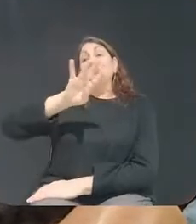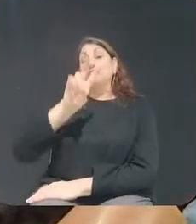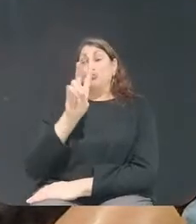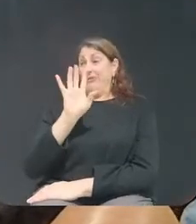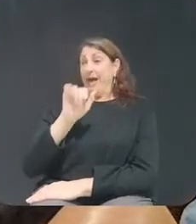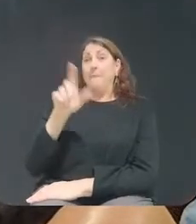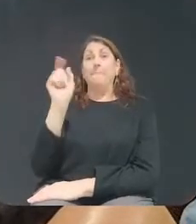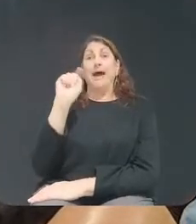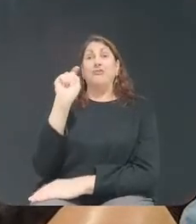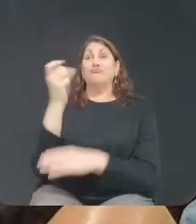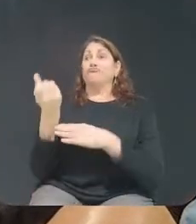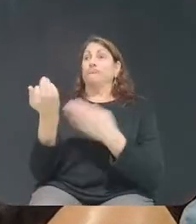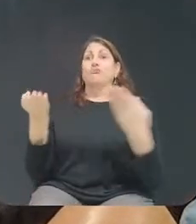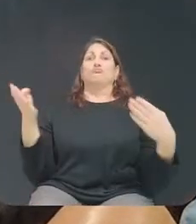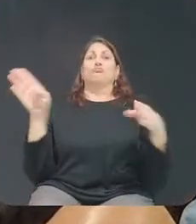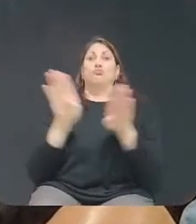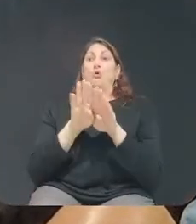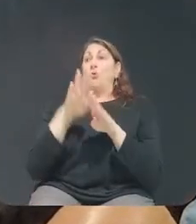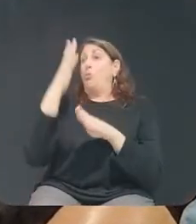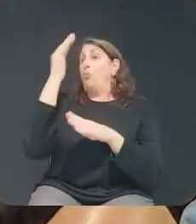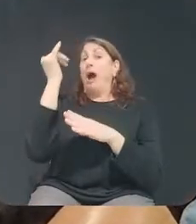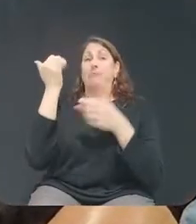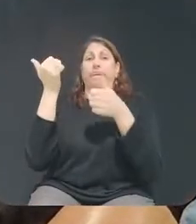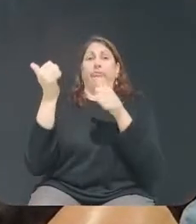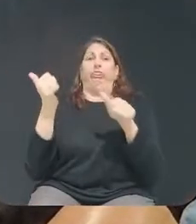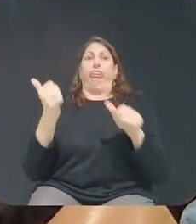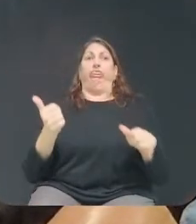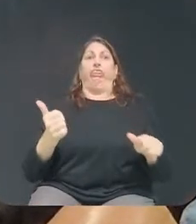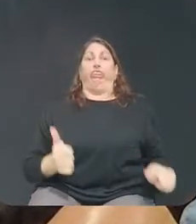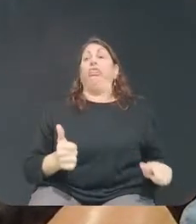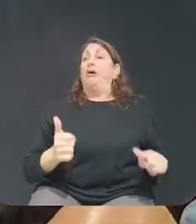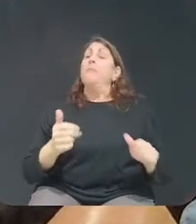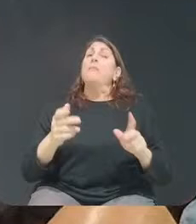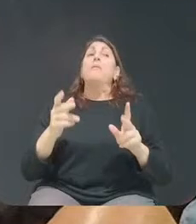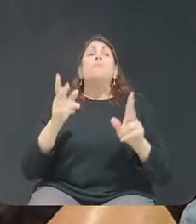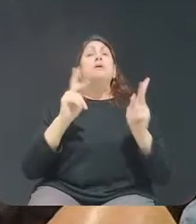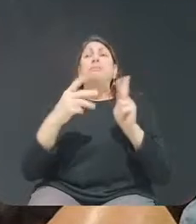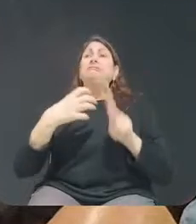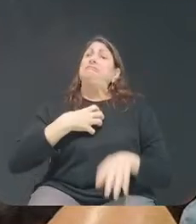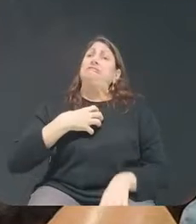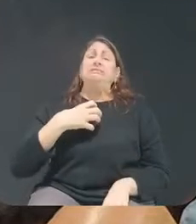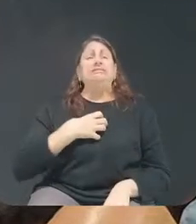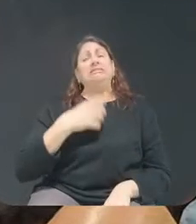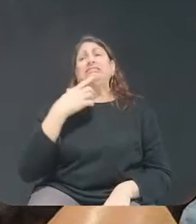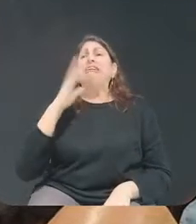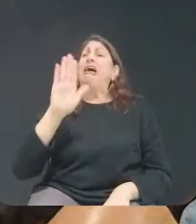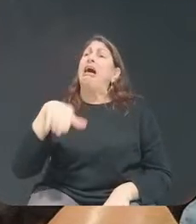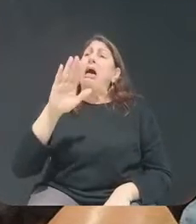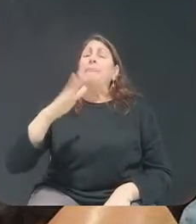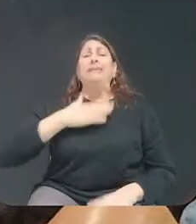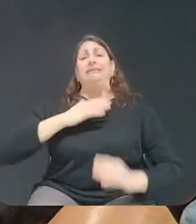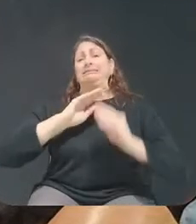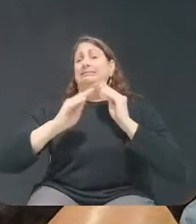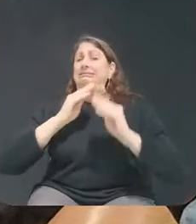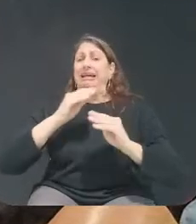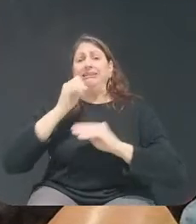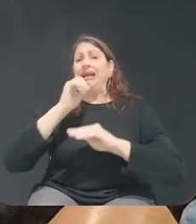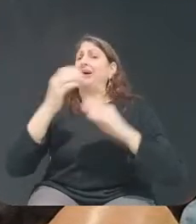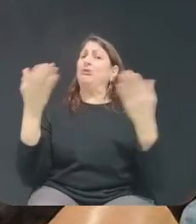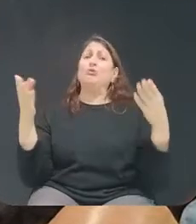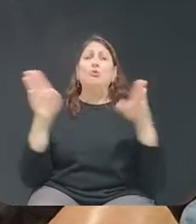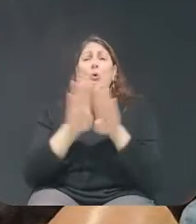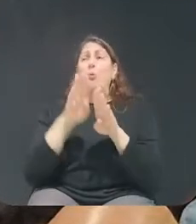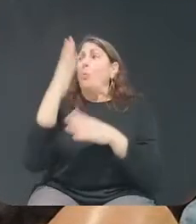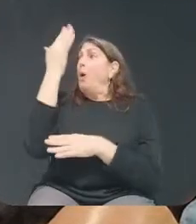city received several letters in protest, asking for it to be repaired rather than closed, citing a lack of public toilets and